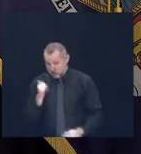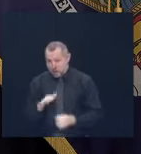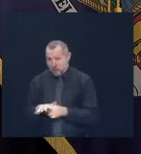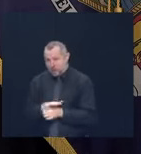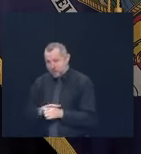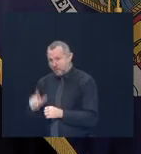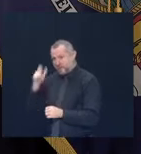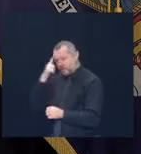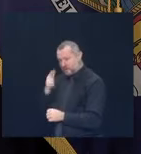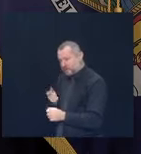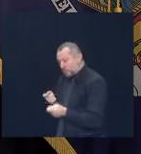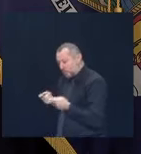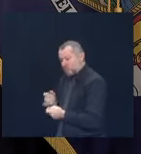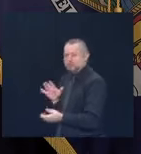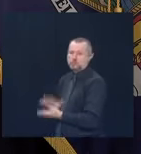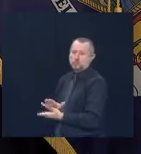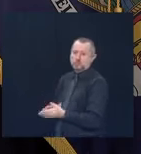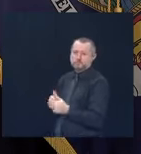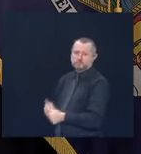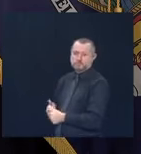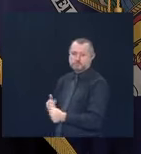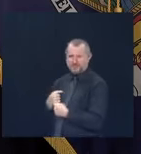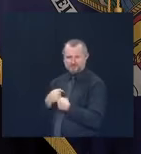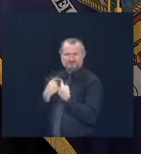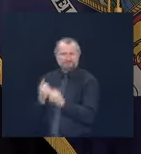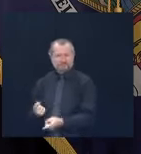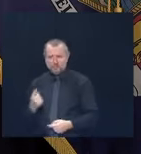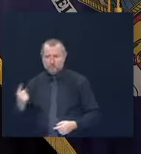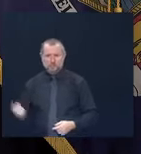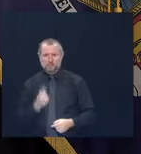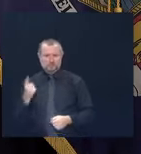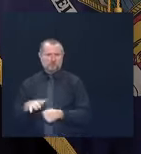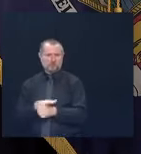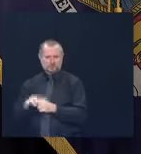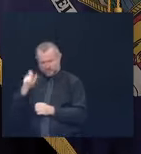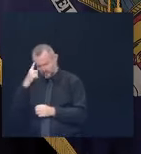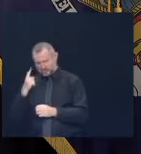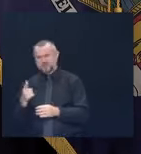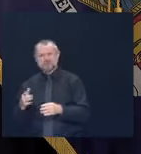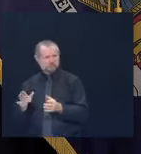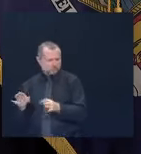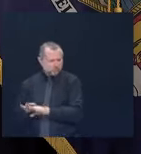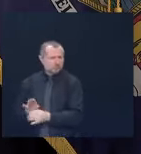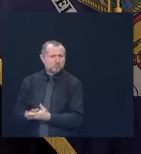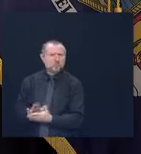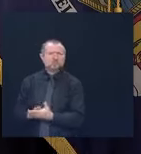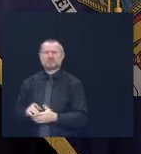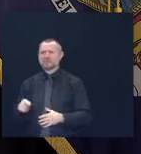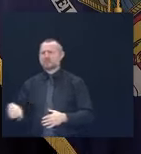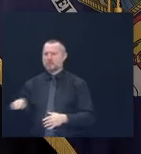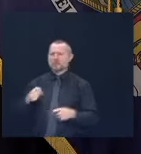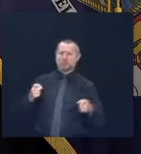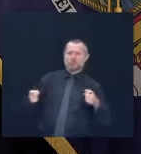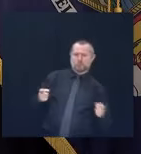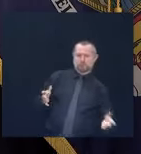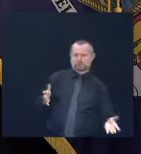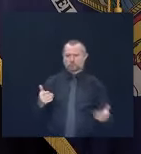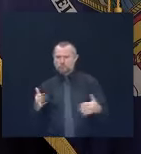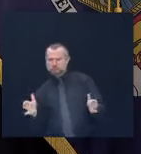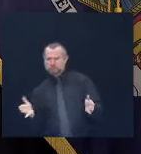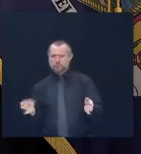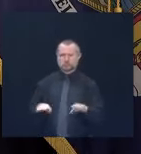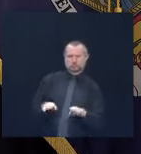and always has. And they're very proprietary about it. People